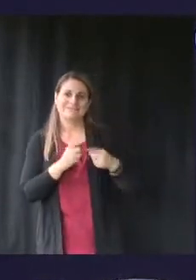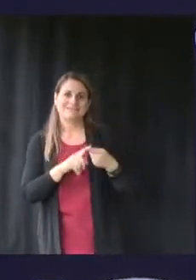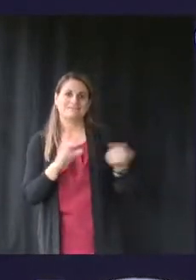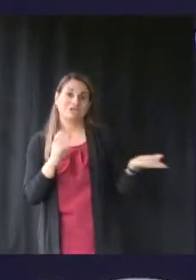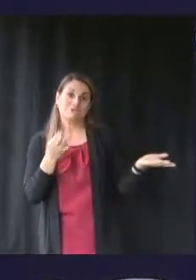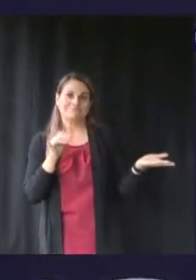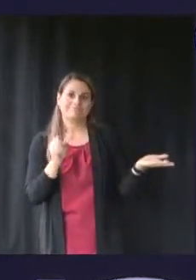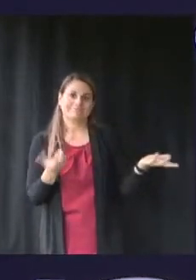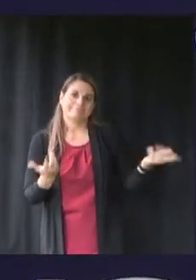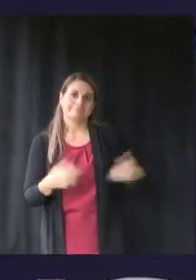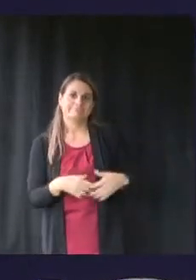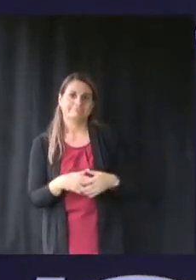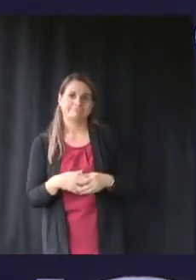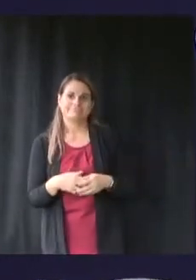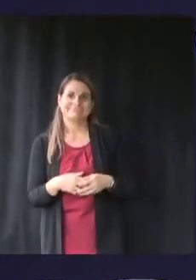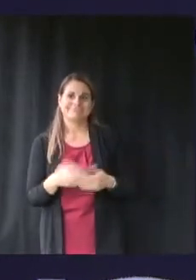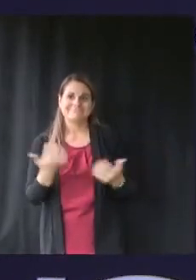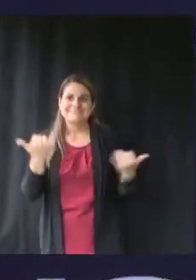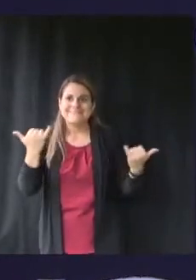figure all this out.